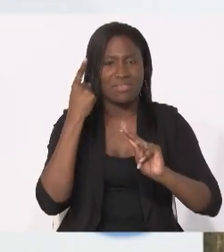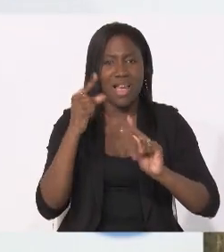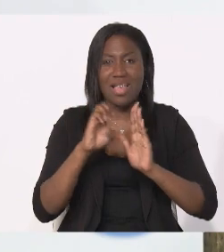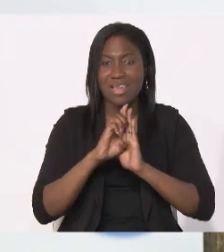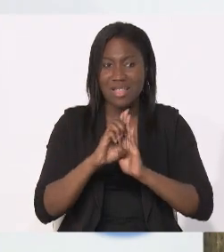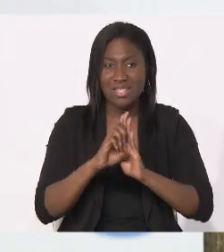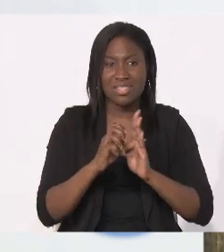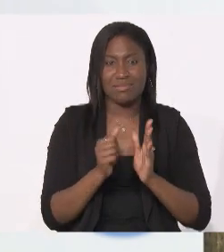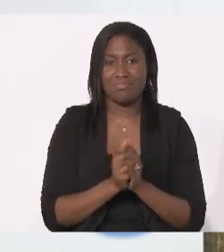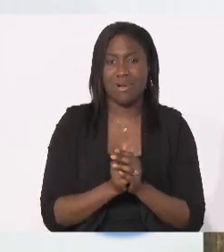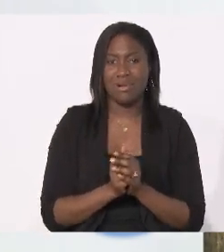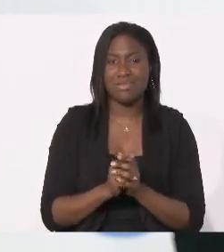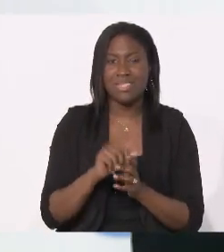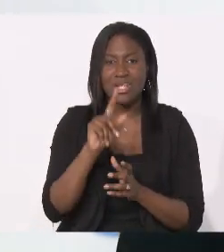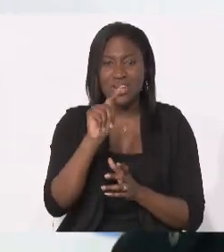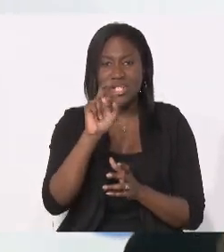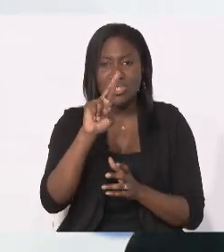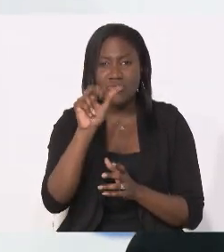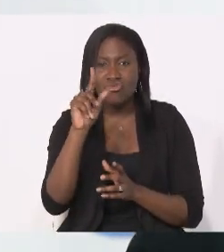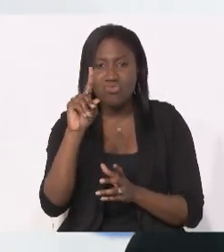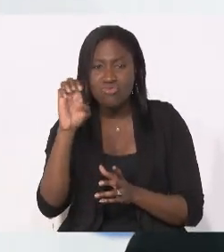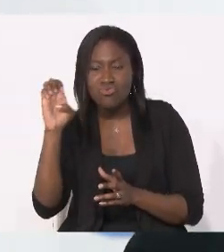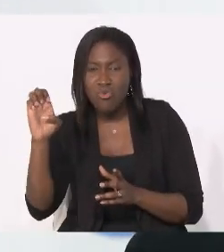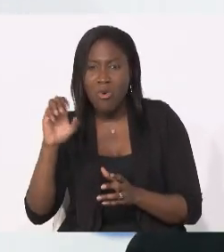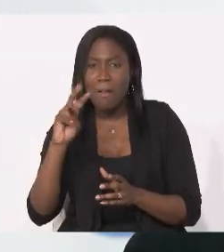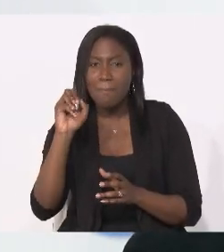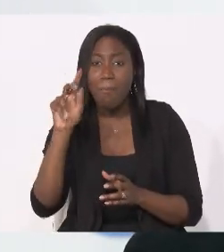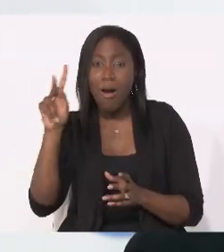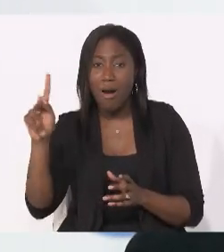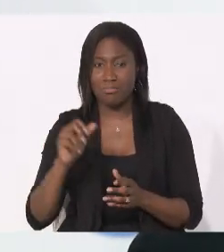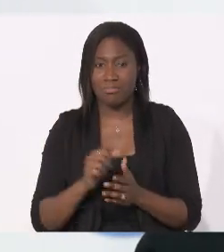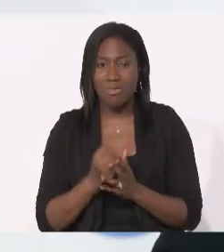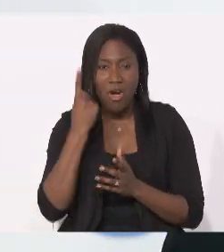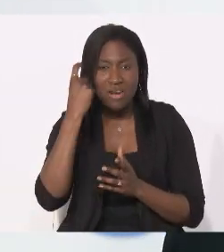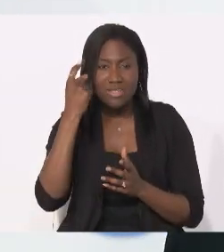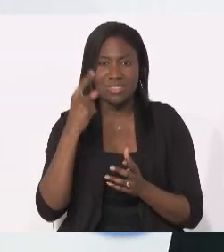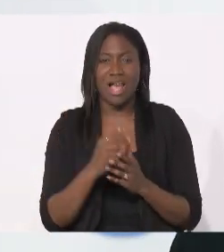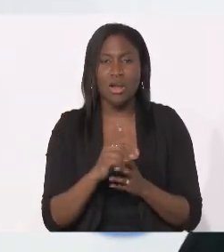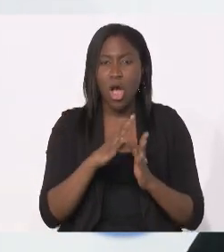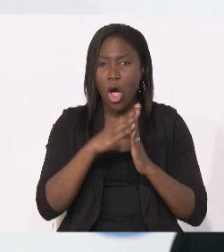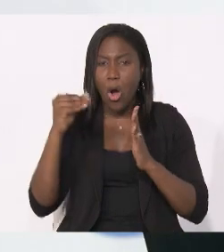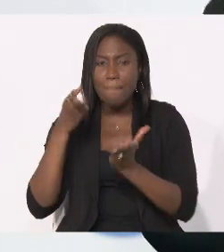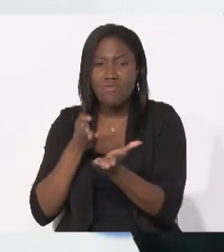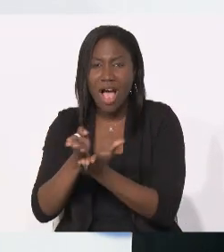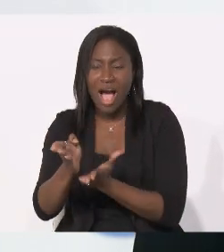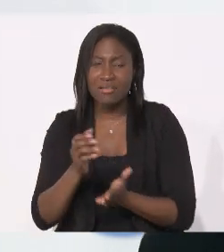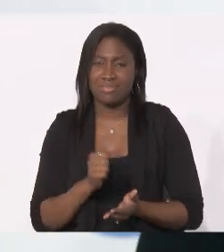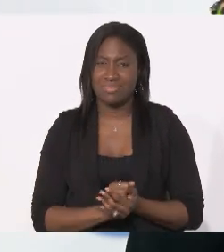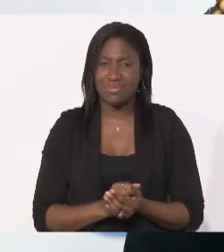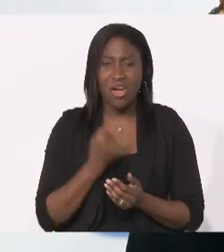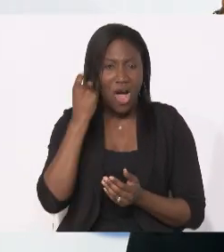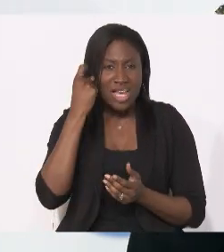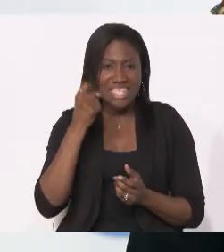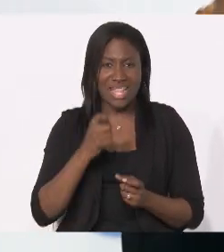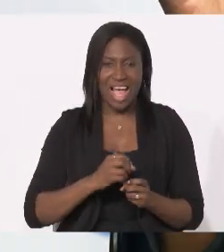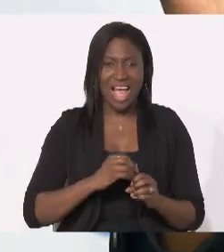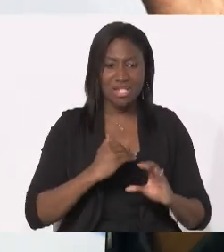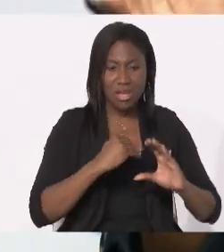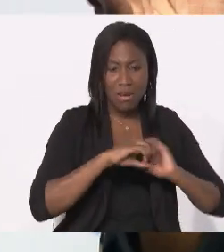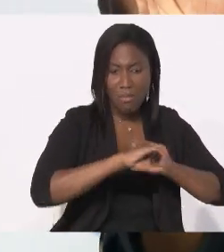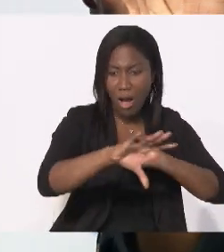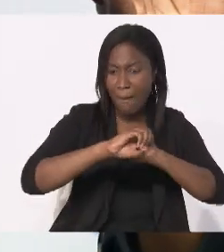Well, that's one of the reasons that the Orange Economy Committee exists. It is to try to encourage